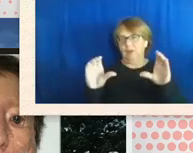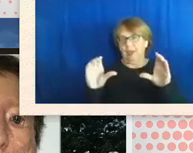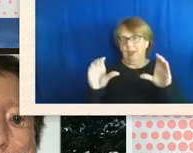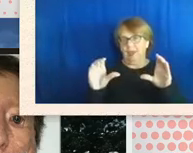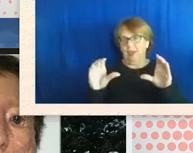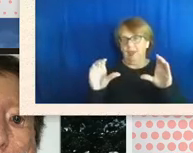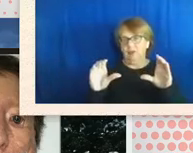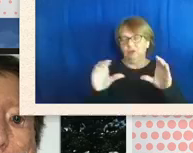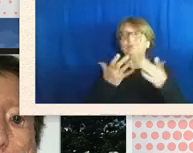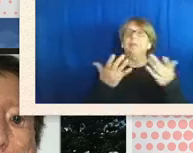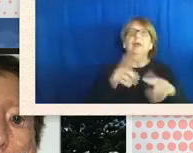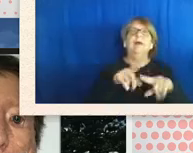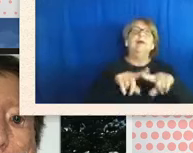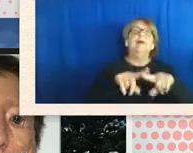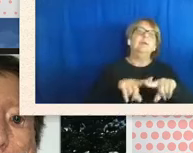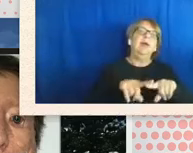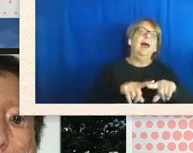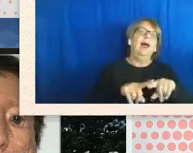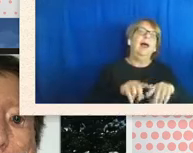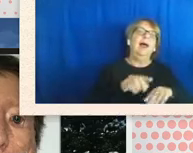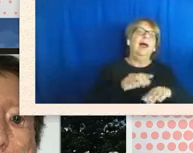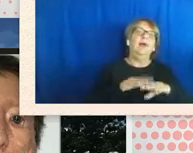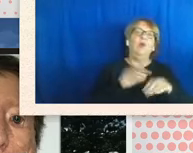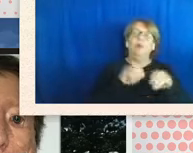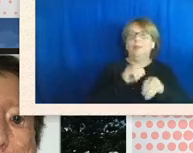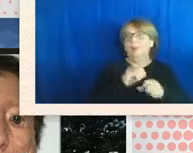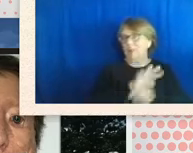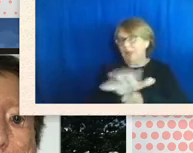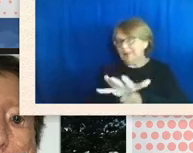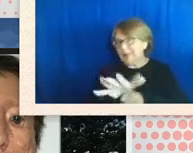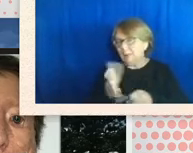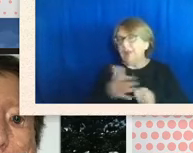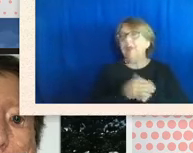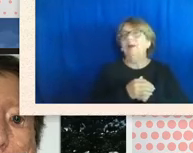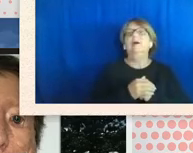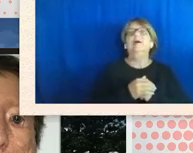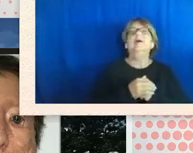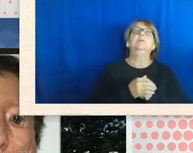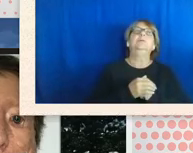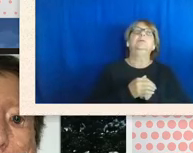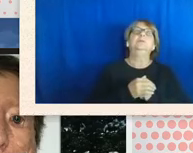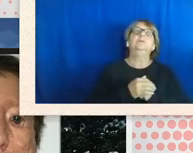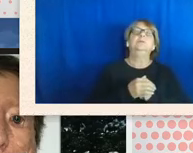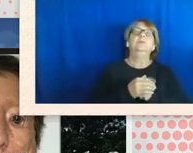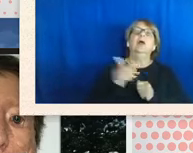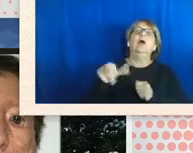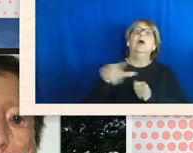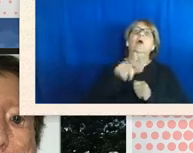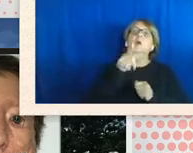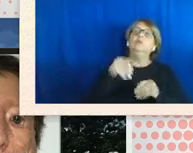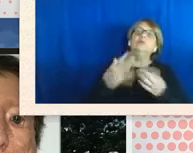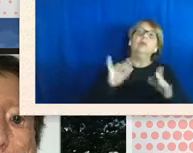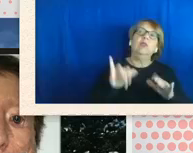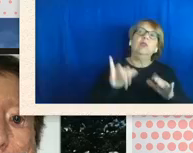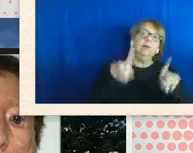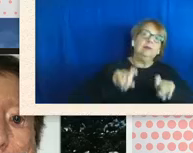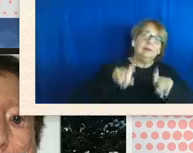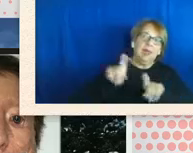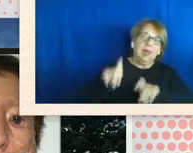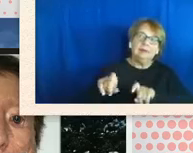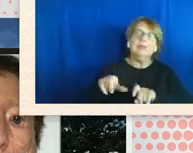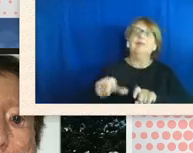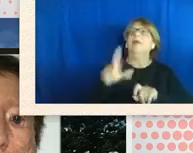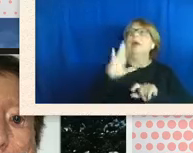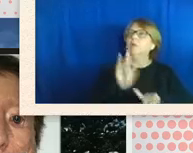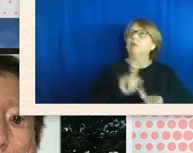the pandemic being lifted, the assessors will be going out and doing